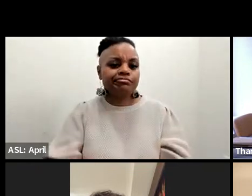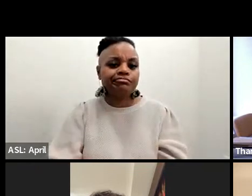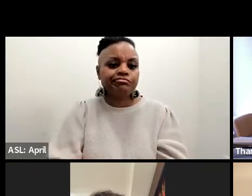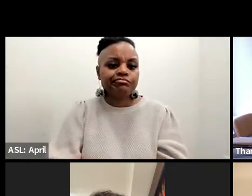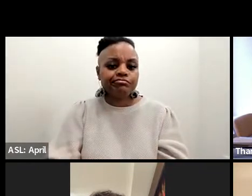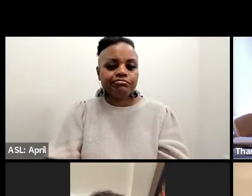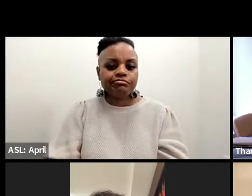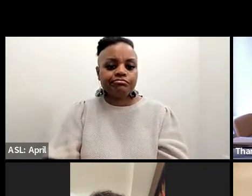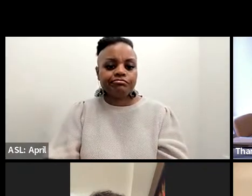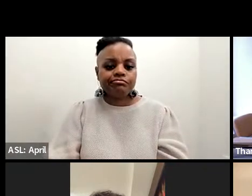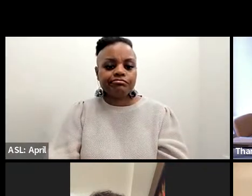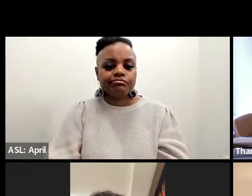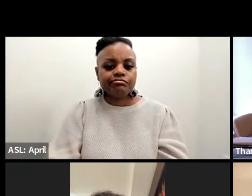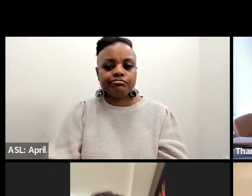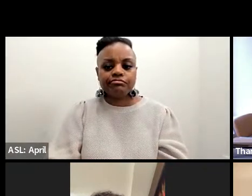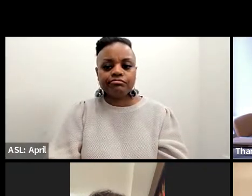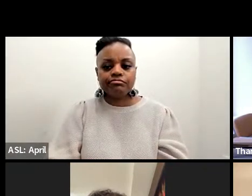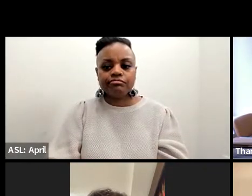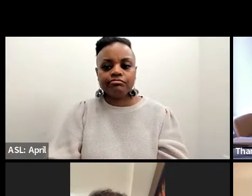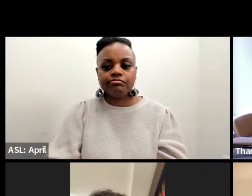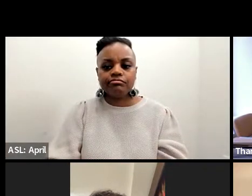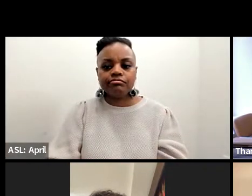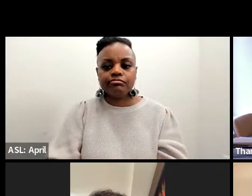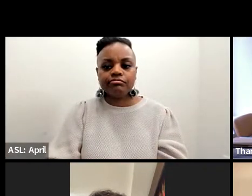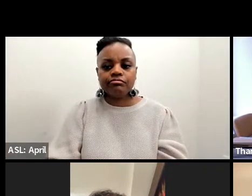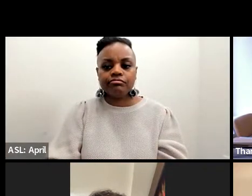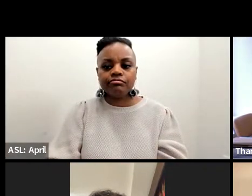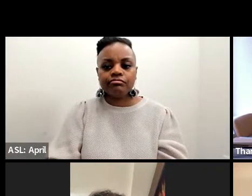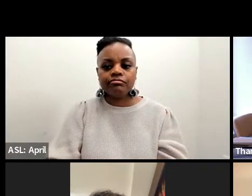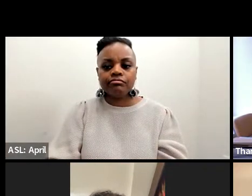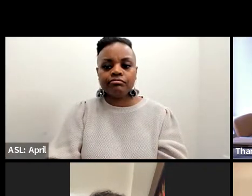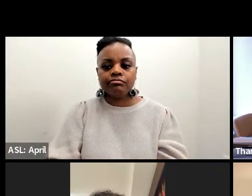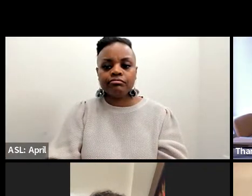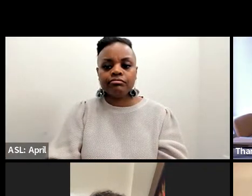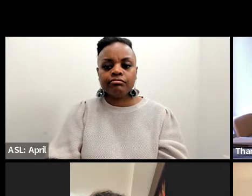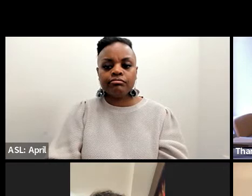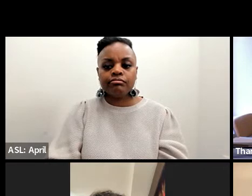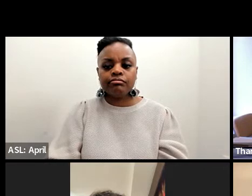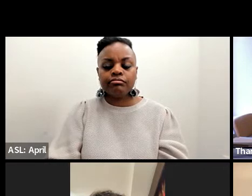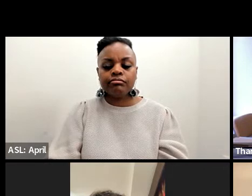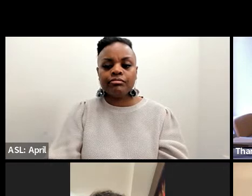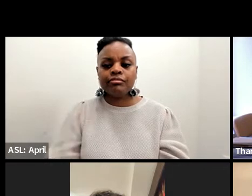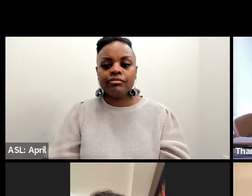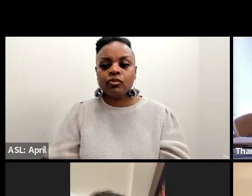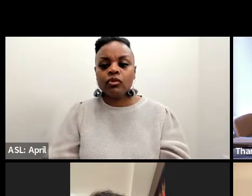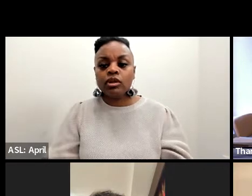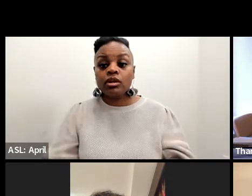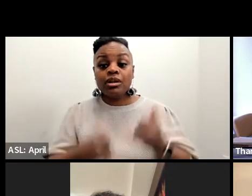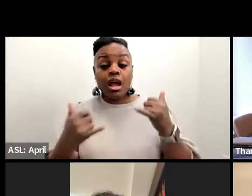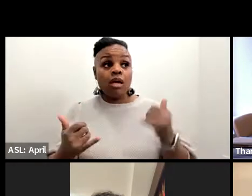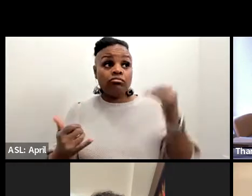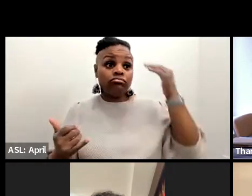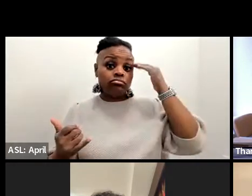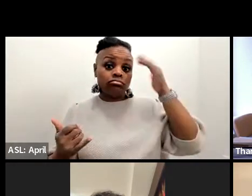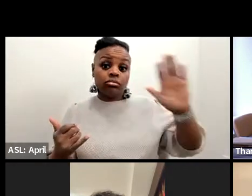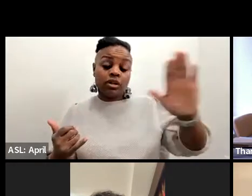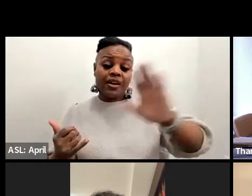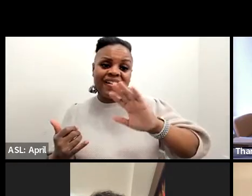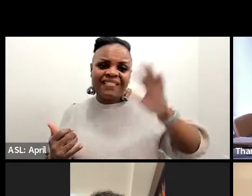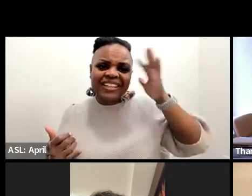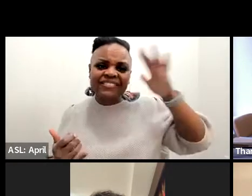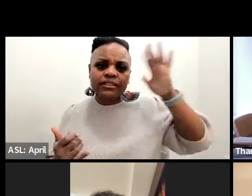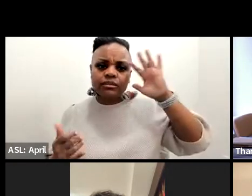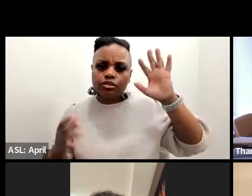if they're able to revitalize and be creative about the ideas, they might be able to save the organization and actually have it cater for their